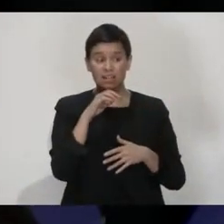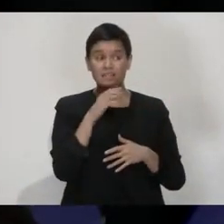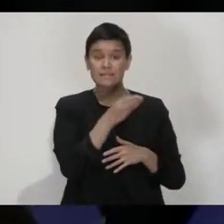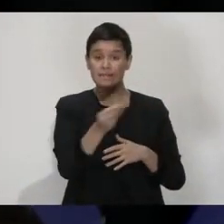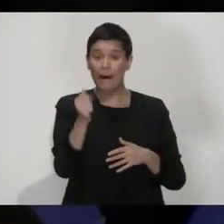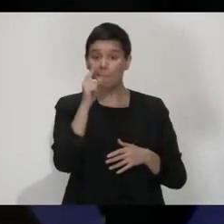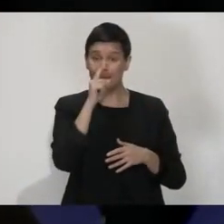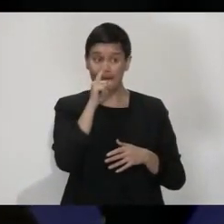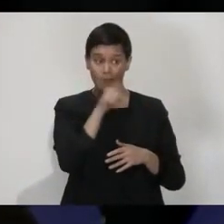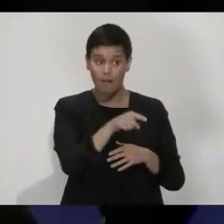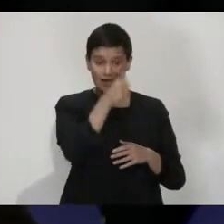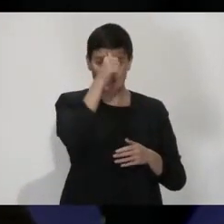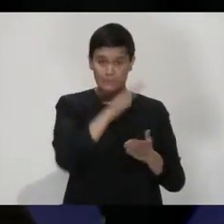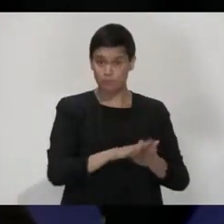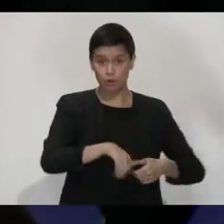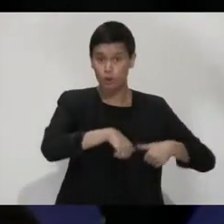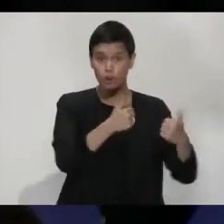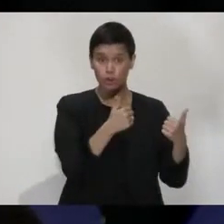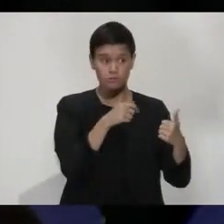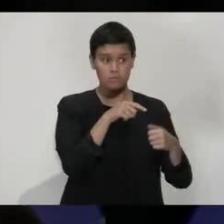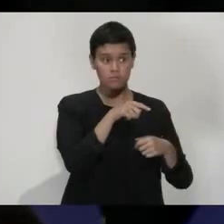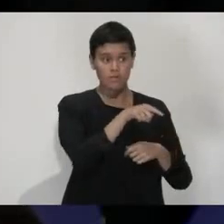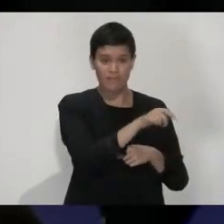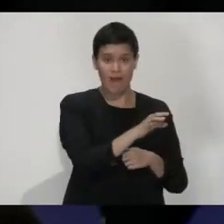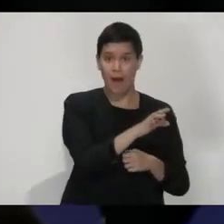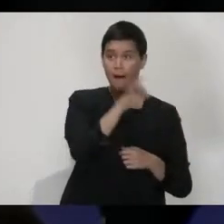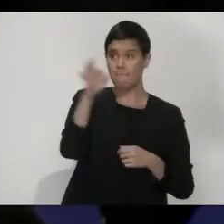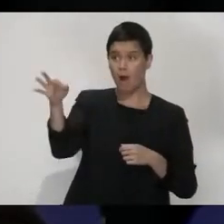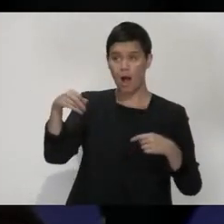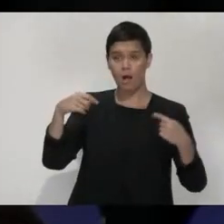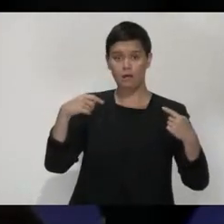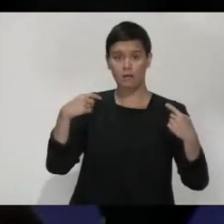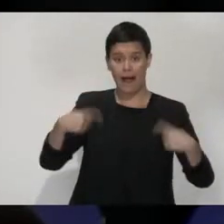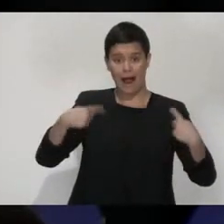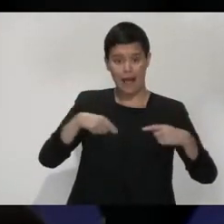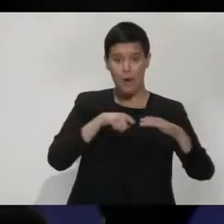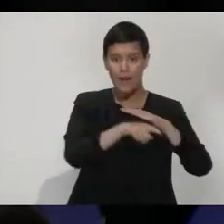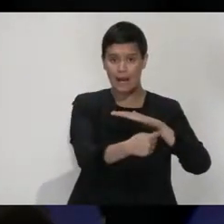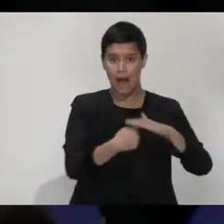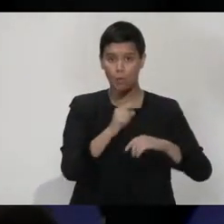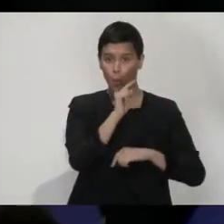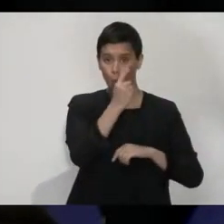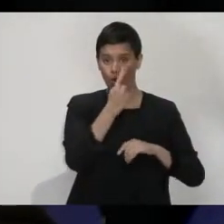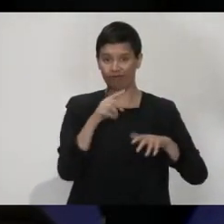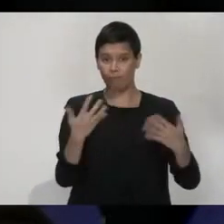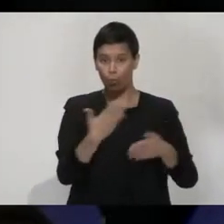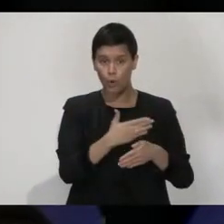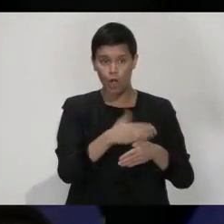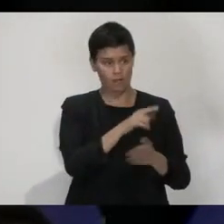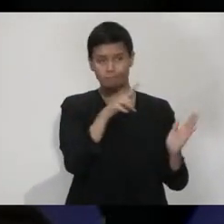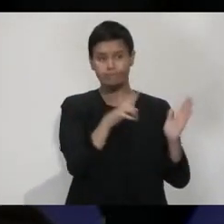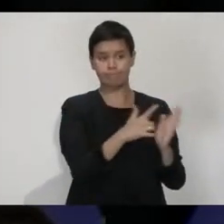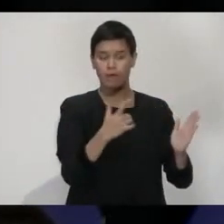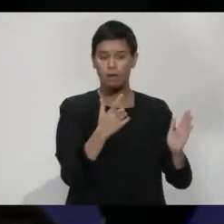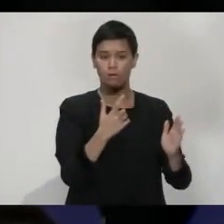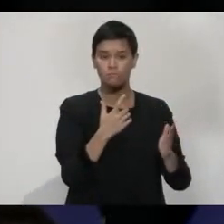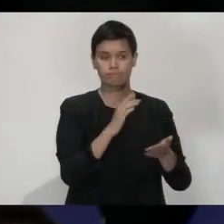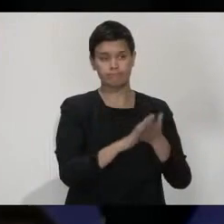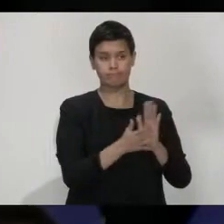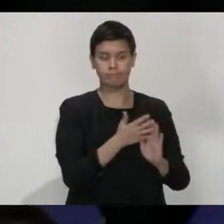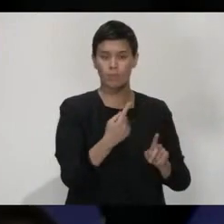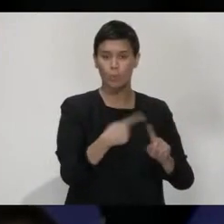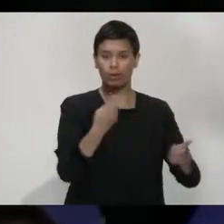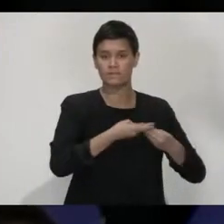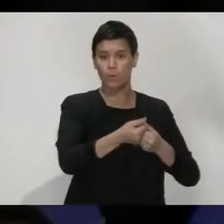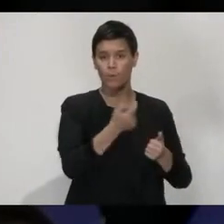had a good process and they've been able to get through and go about their business. We refined the criteria early on to make sure that people,